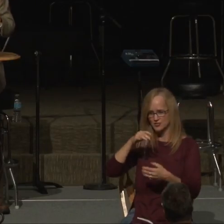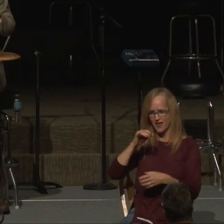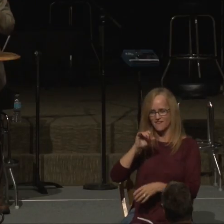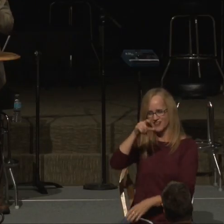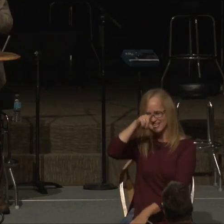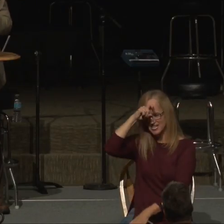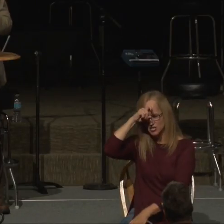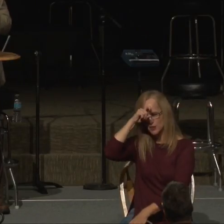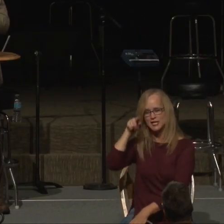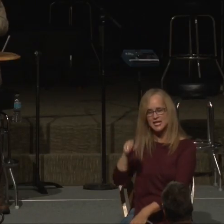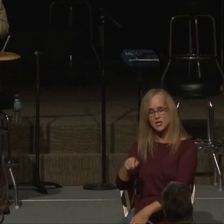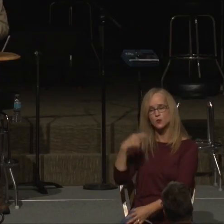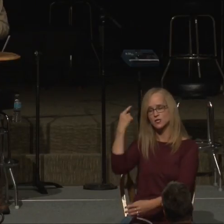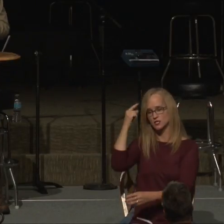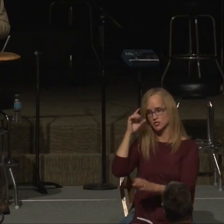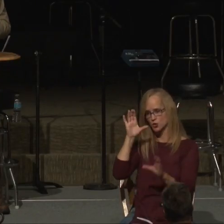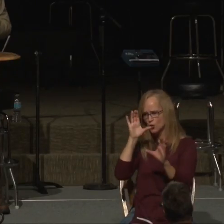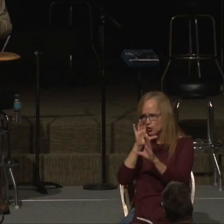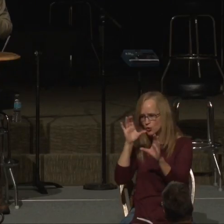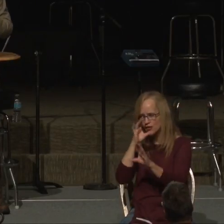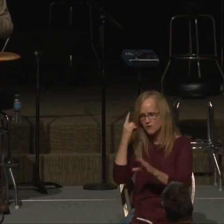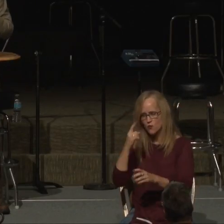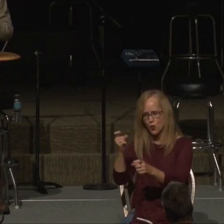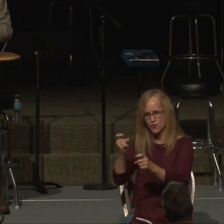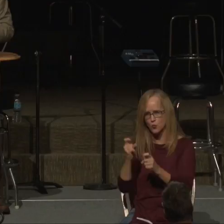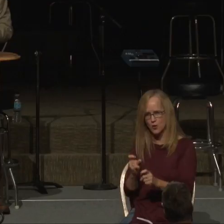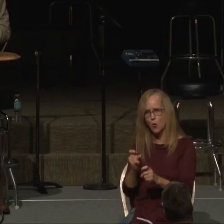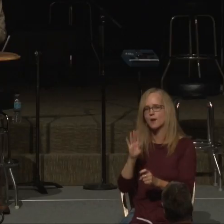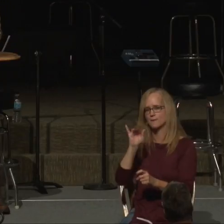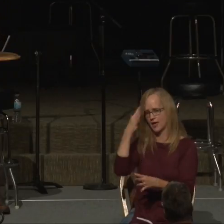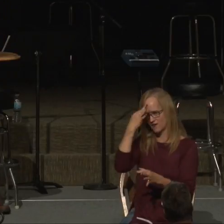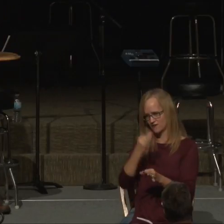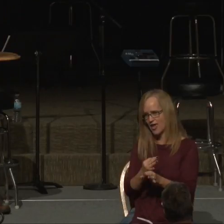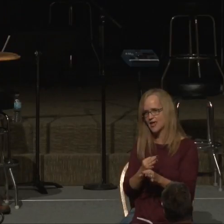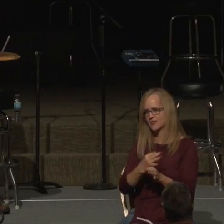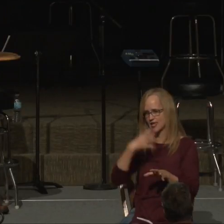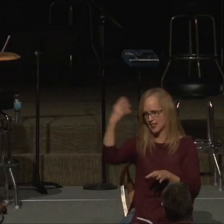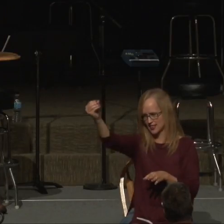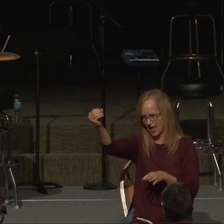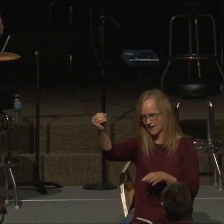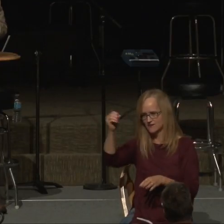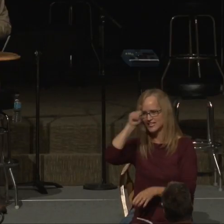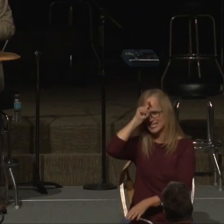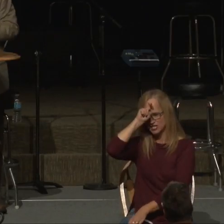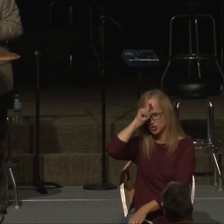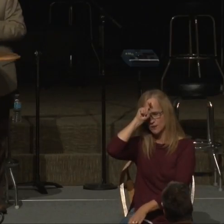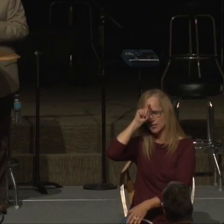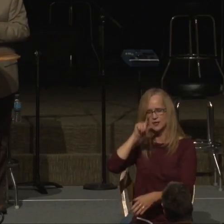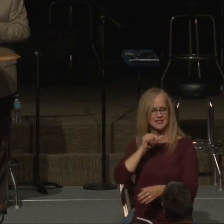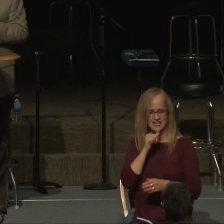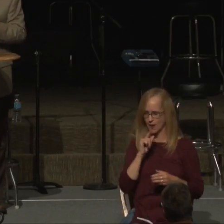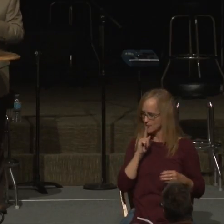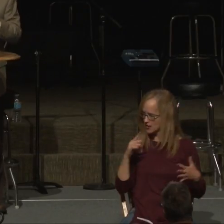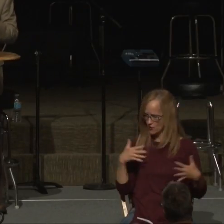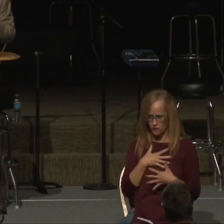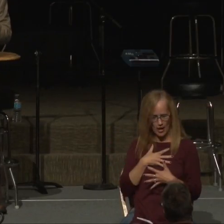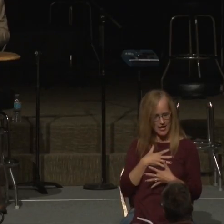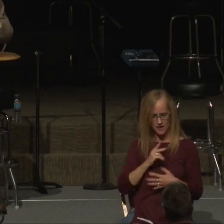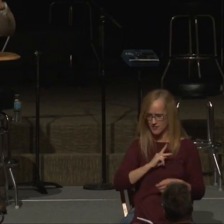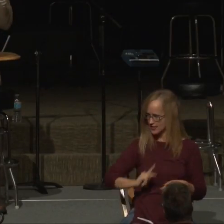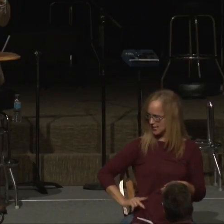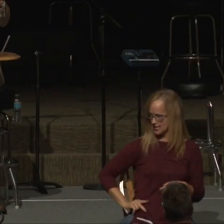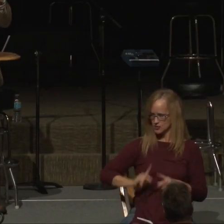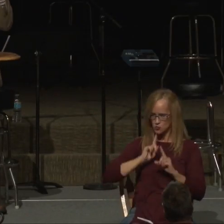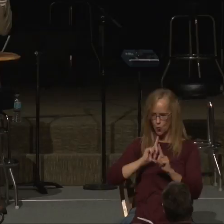he was looking to the reward. By faith, he left Egypt, not being afraid of the anger of the king, for he endured